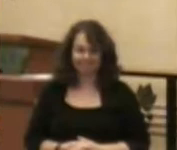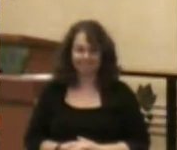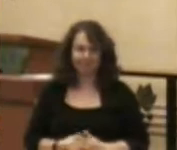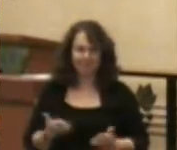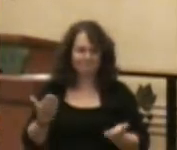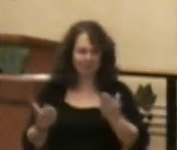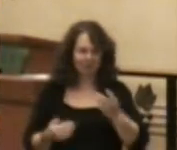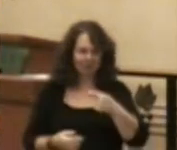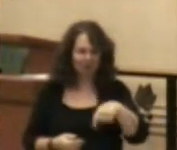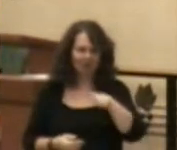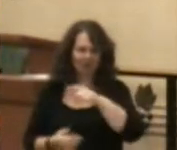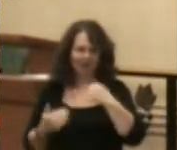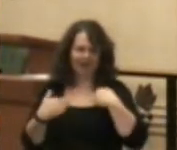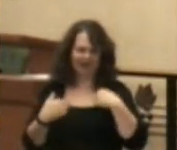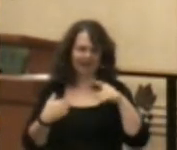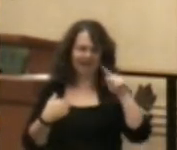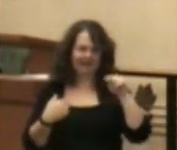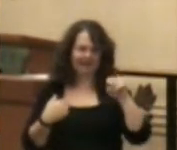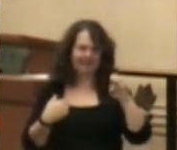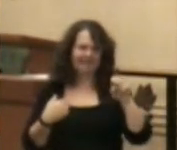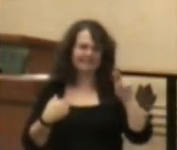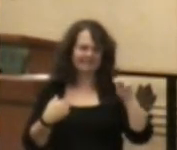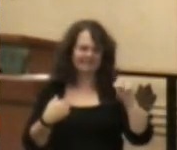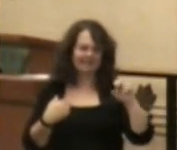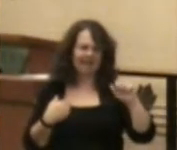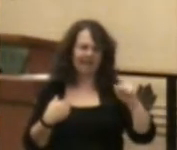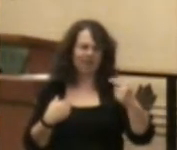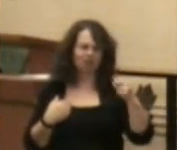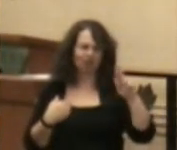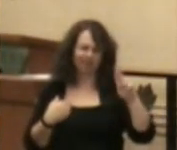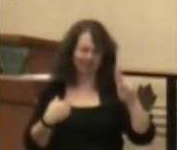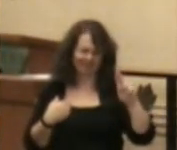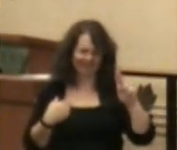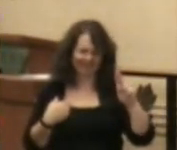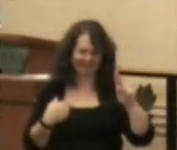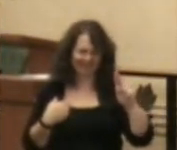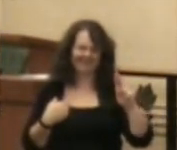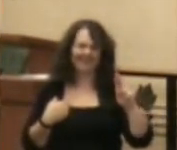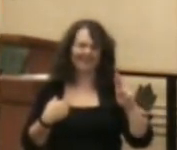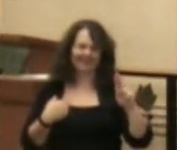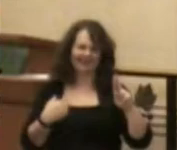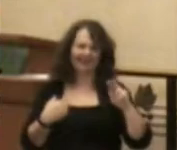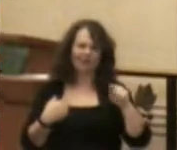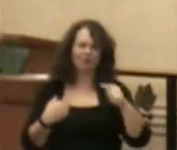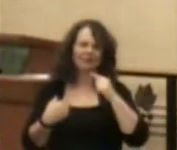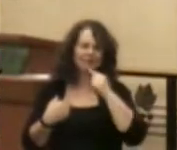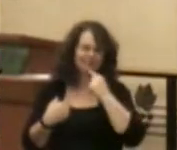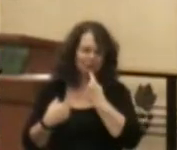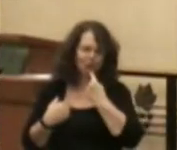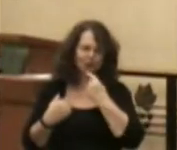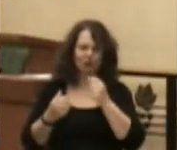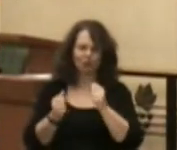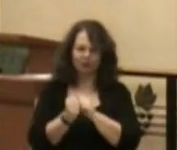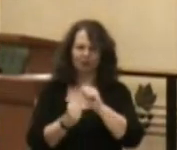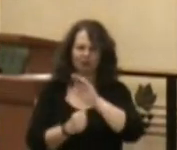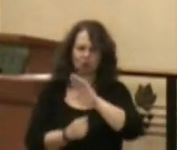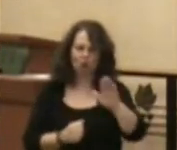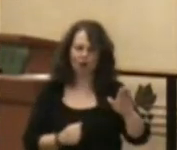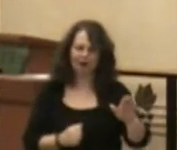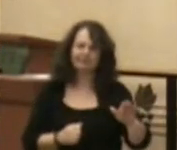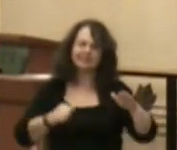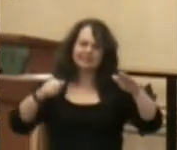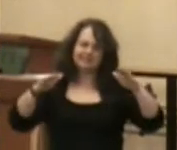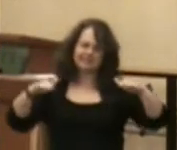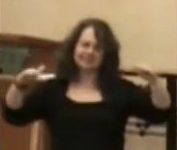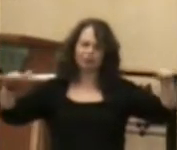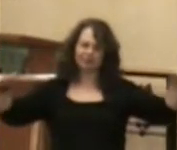Maybe you have had teenagers and you have been disappointed by those teenagers. They